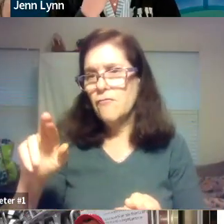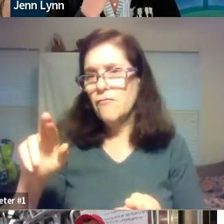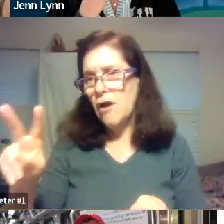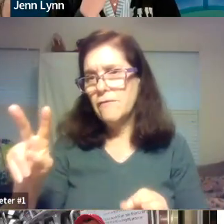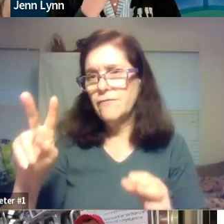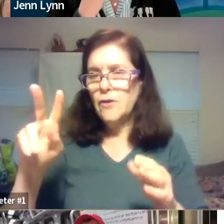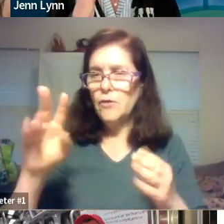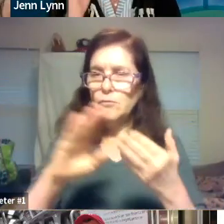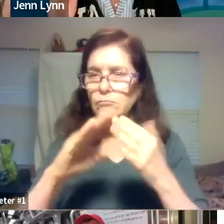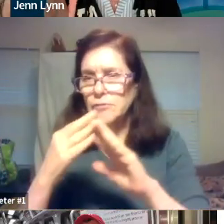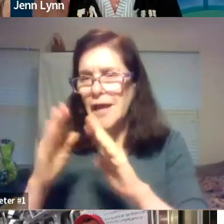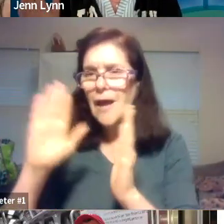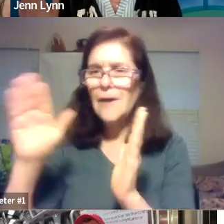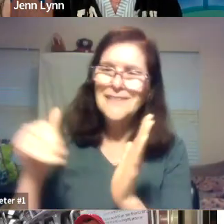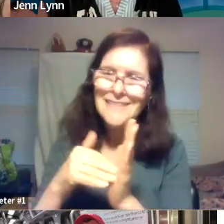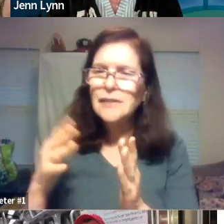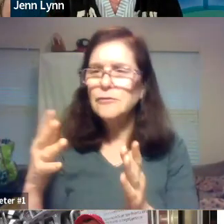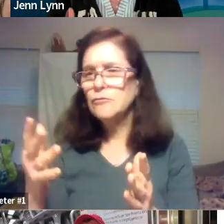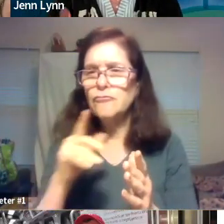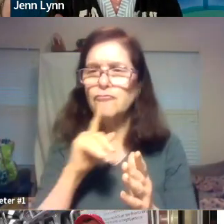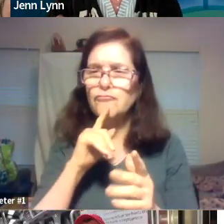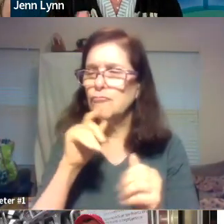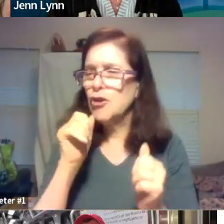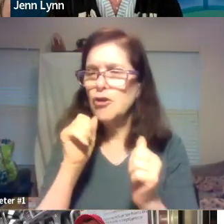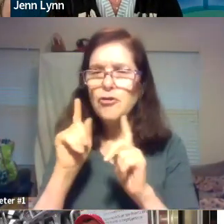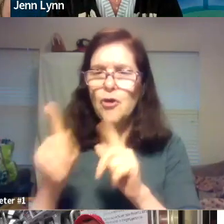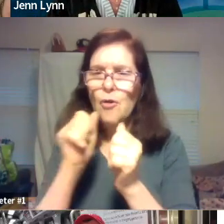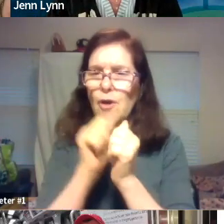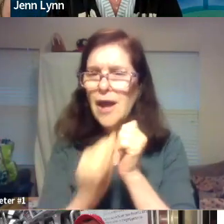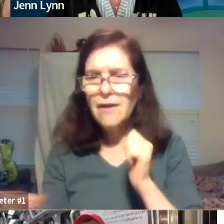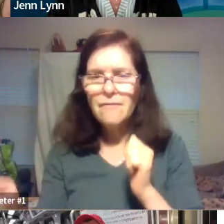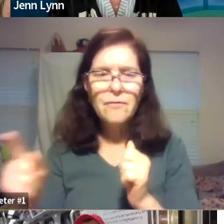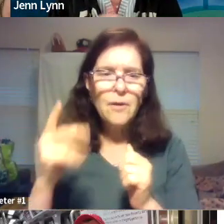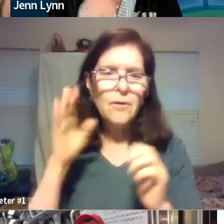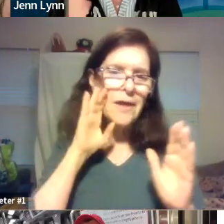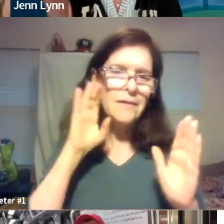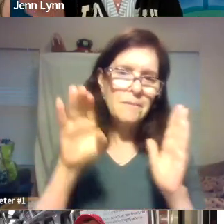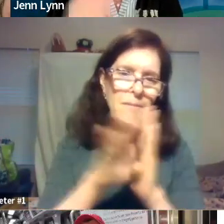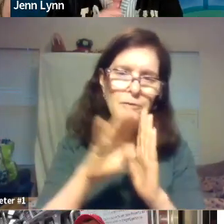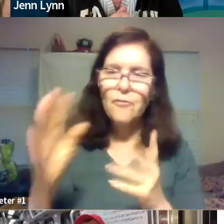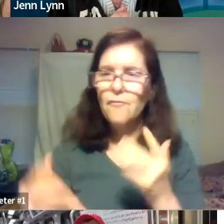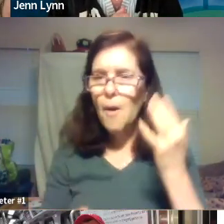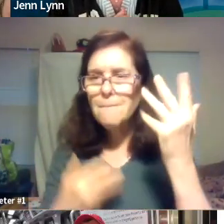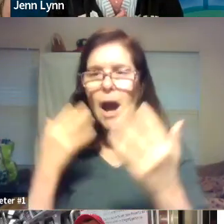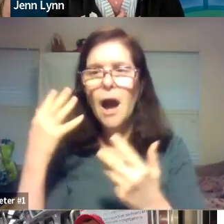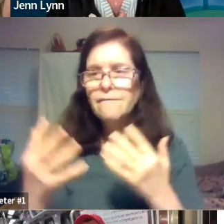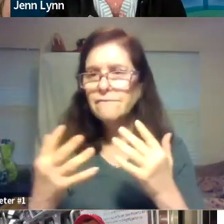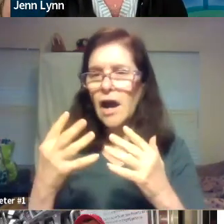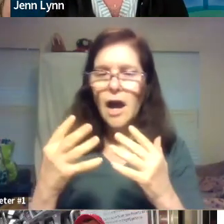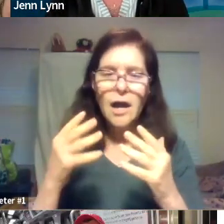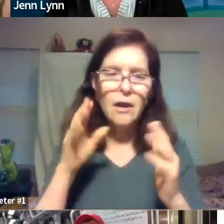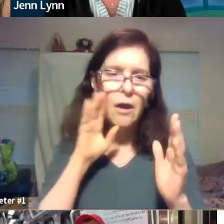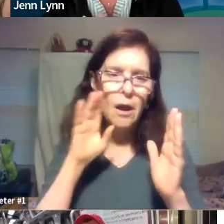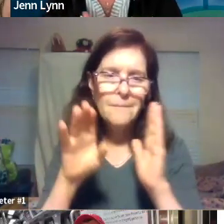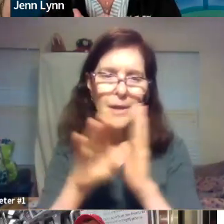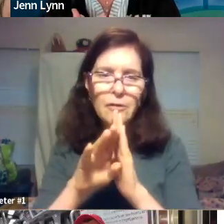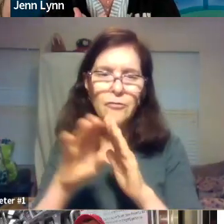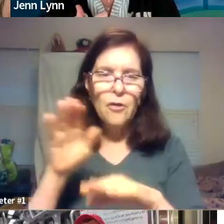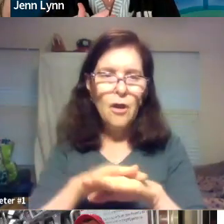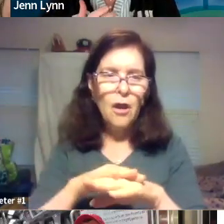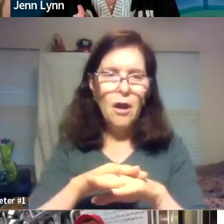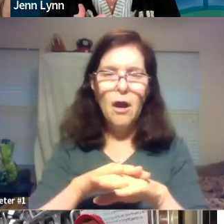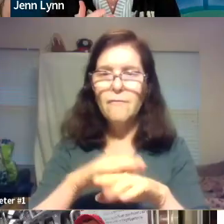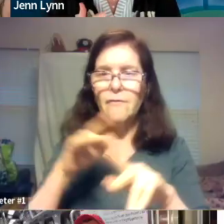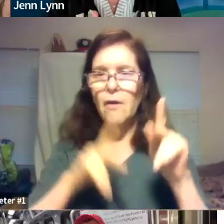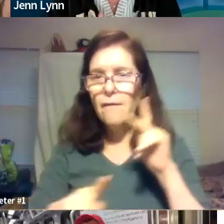they go, I mean, really everywhere. That's a picture of our bonfire on the screen, a picture of our folks on the metro